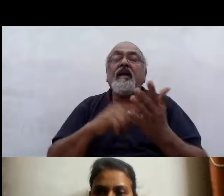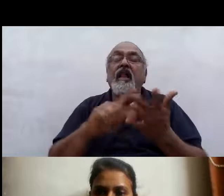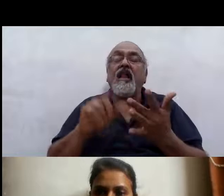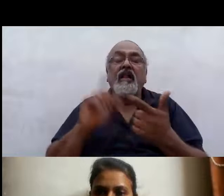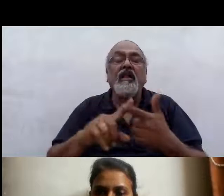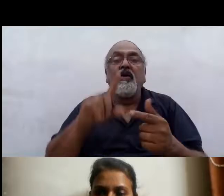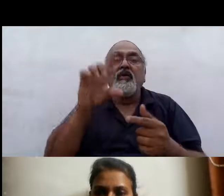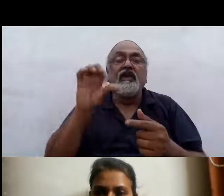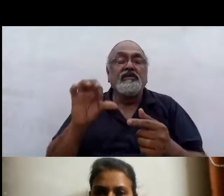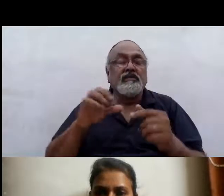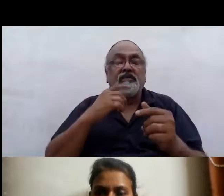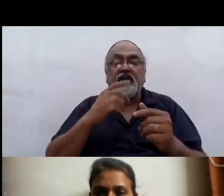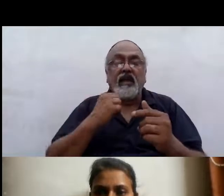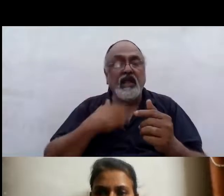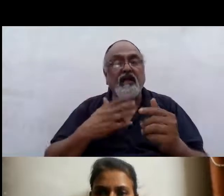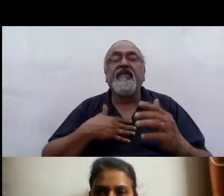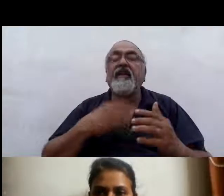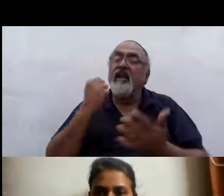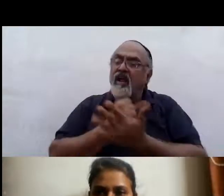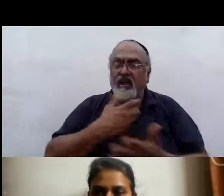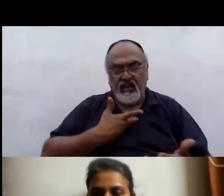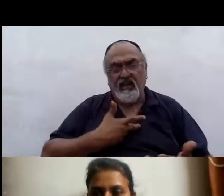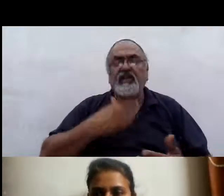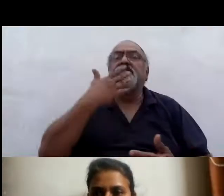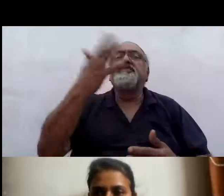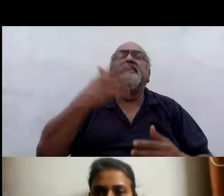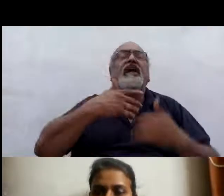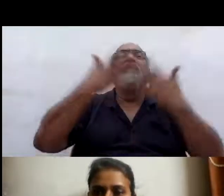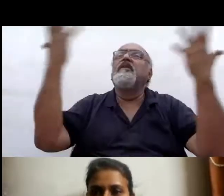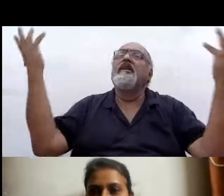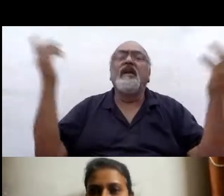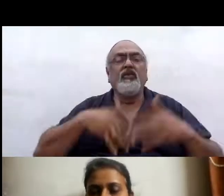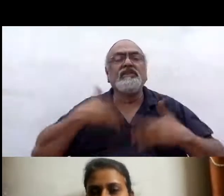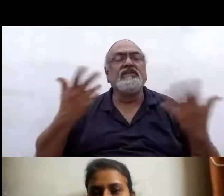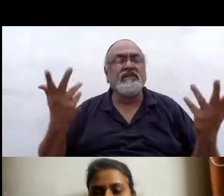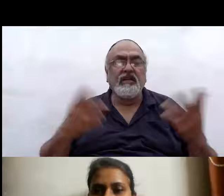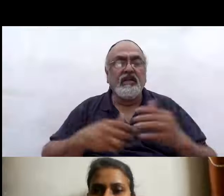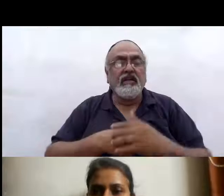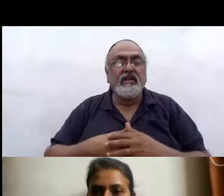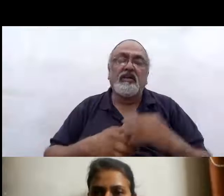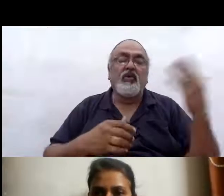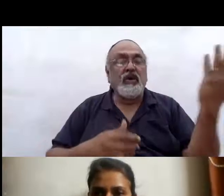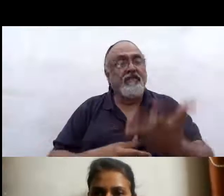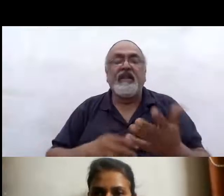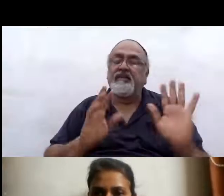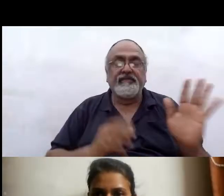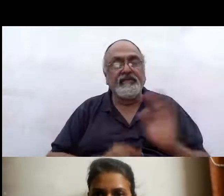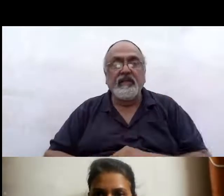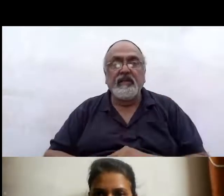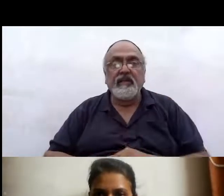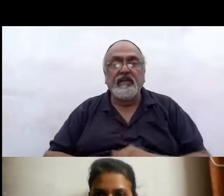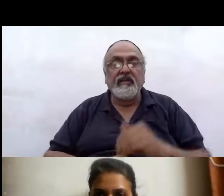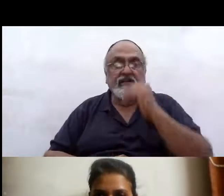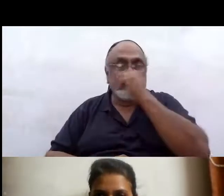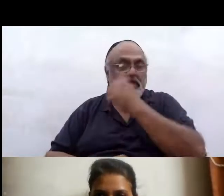19(1)(a), I have the right to freely express whatever I can. So that is one of the contentions. Let's say you